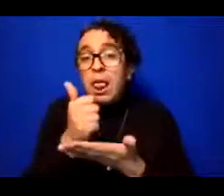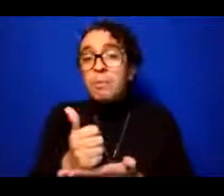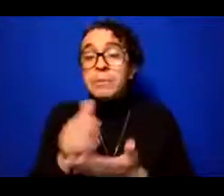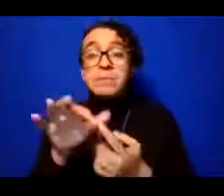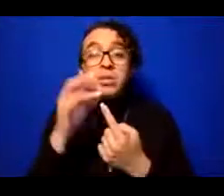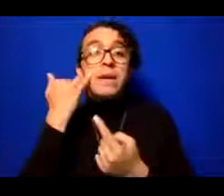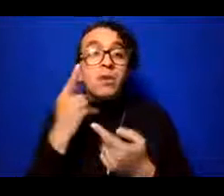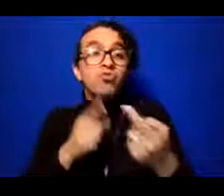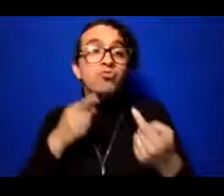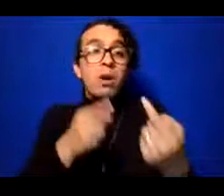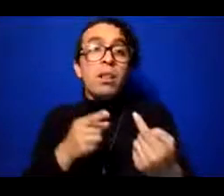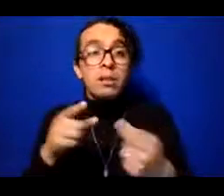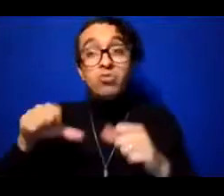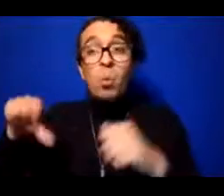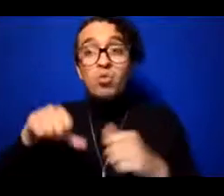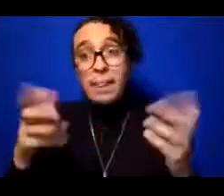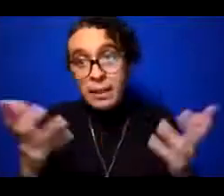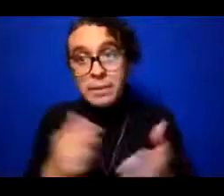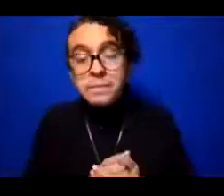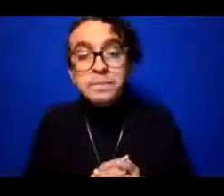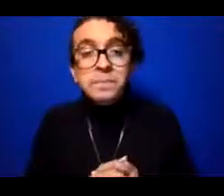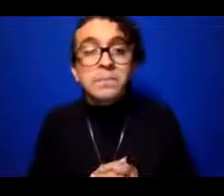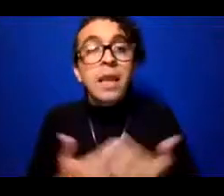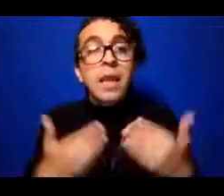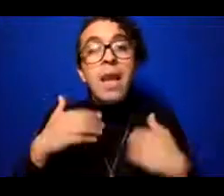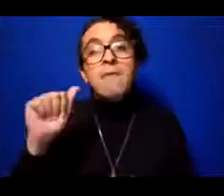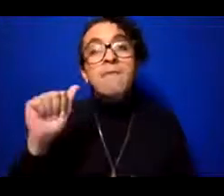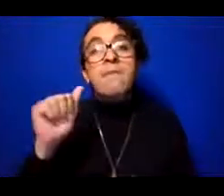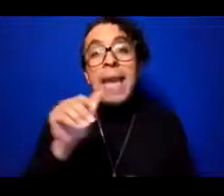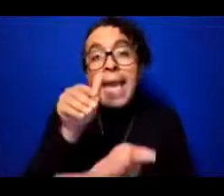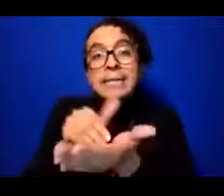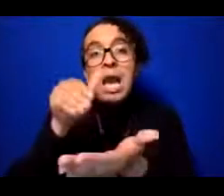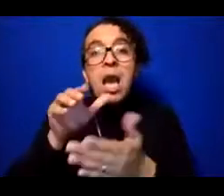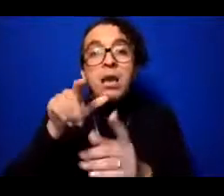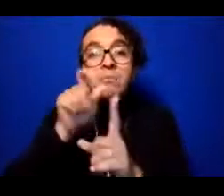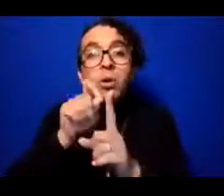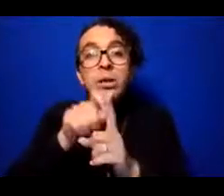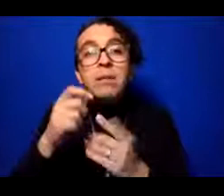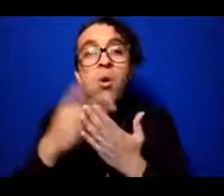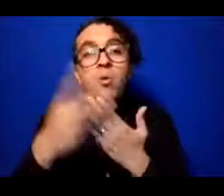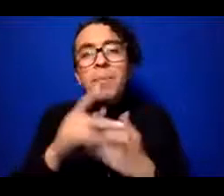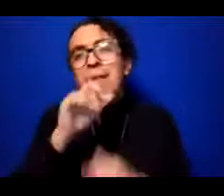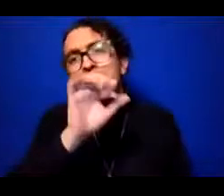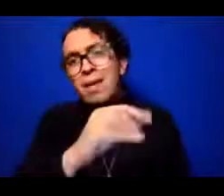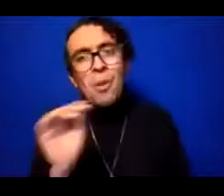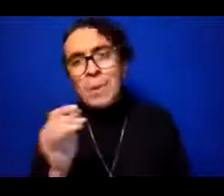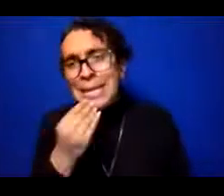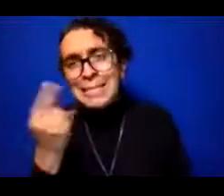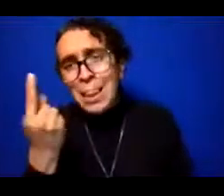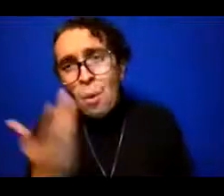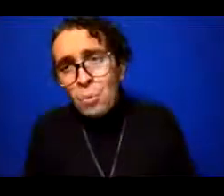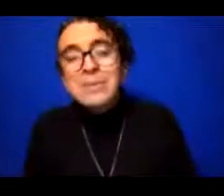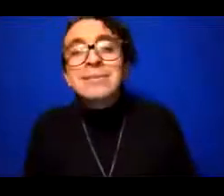might be struggling a bit socially. There's anti-bullying programs. I love the No One Eats Alone program that's out there in